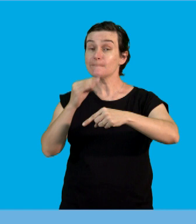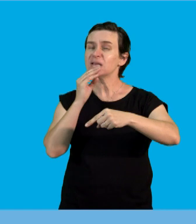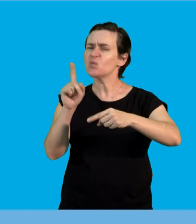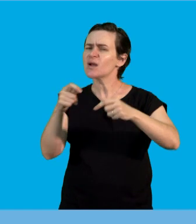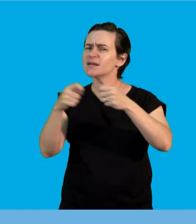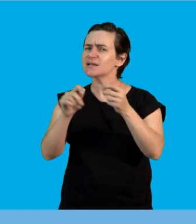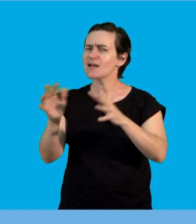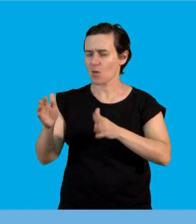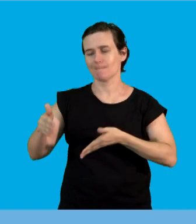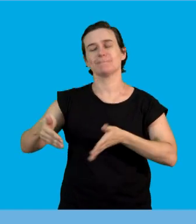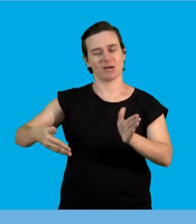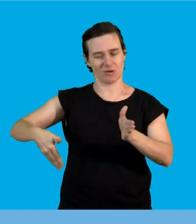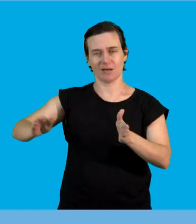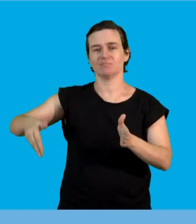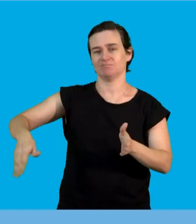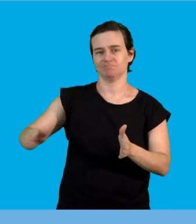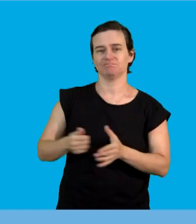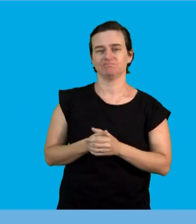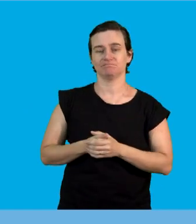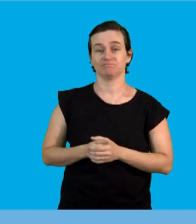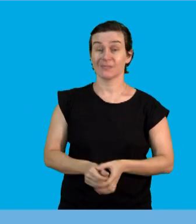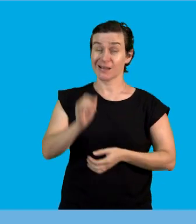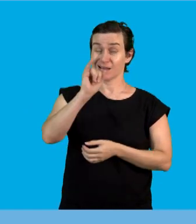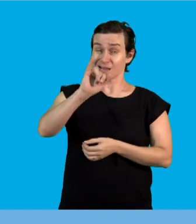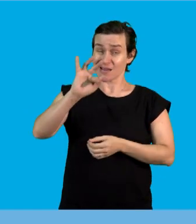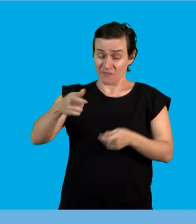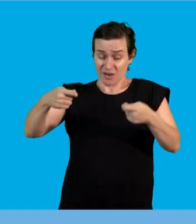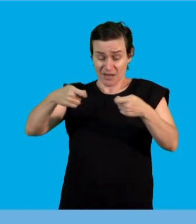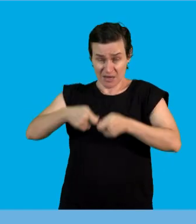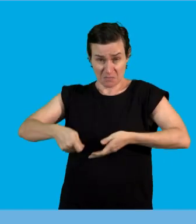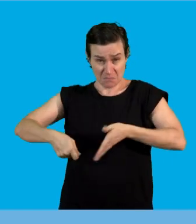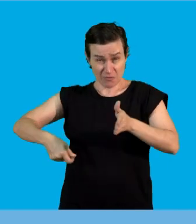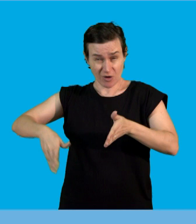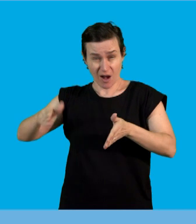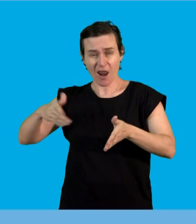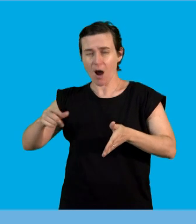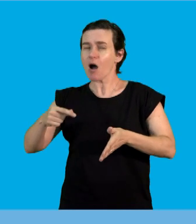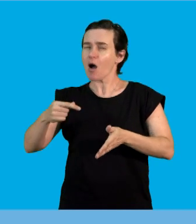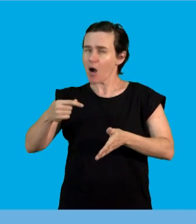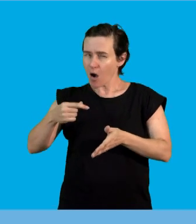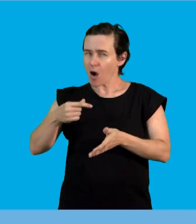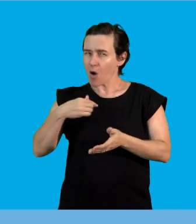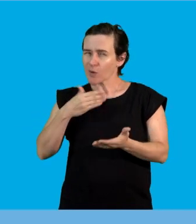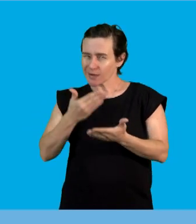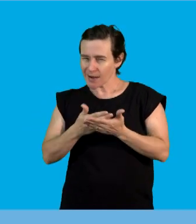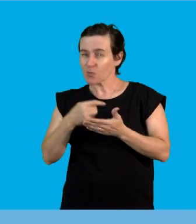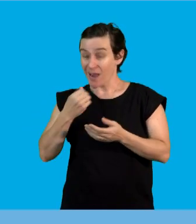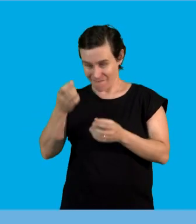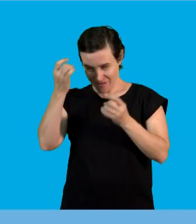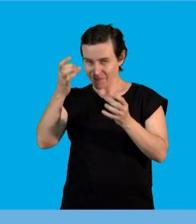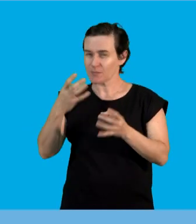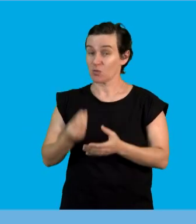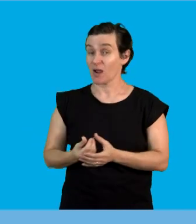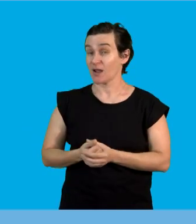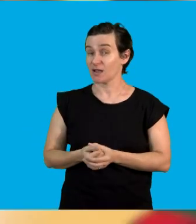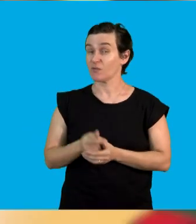circuit is connected in parallel. Now remember, if it's connected in parallel, there are certain clues that we know about this particular circuit.